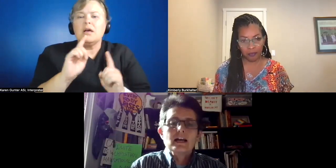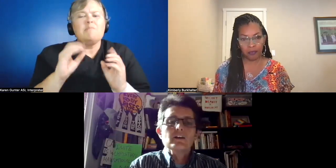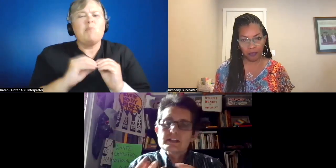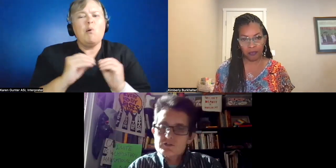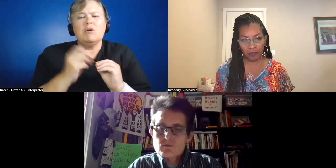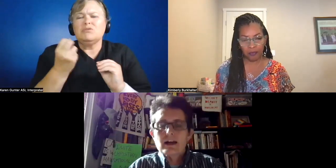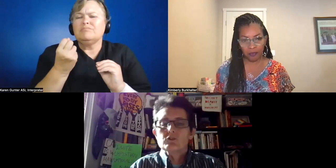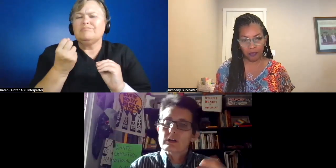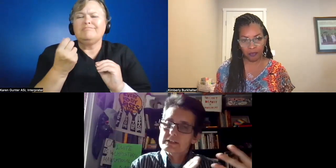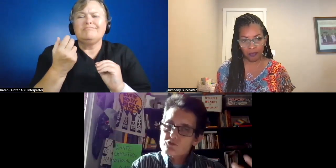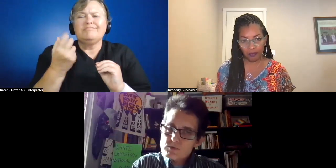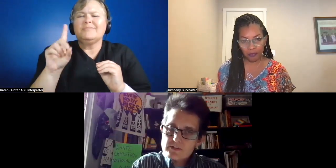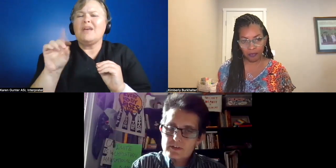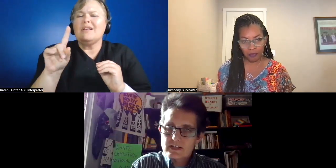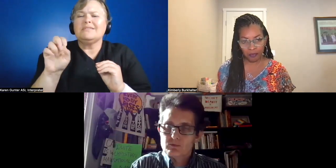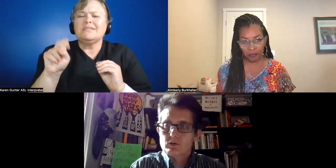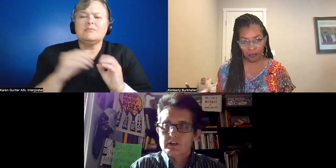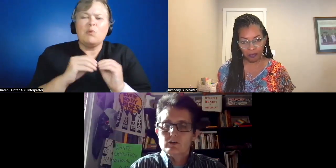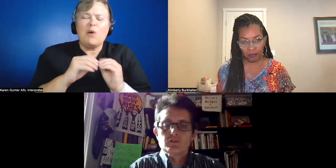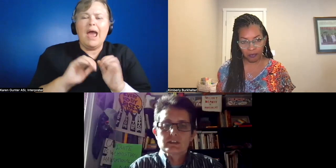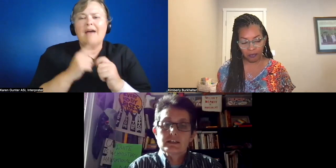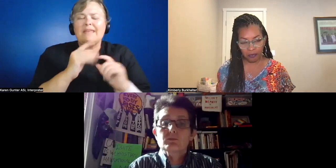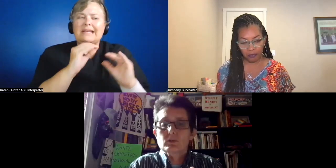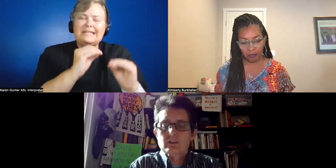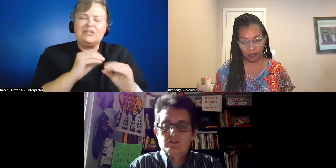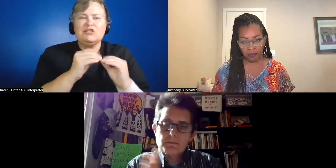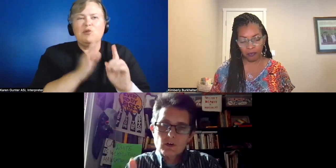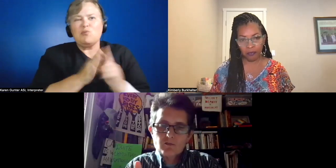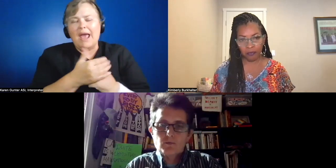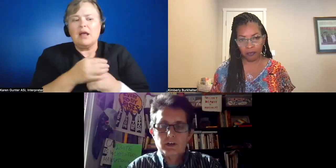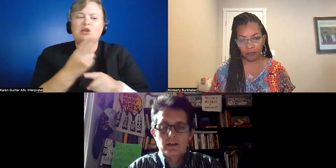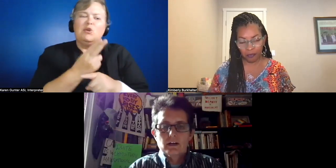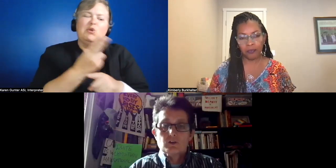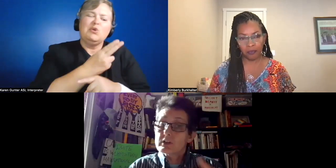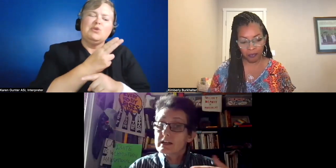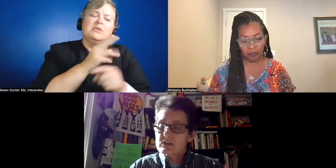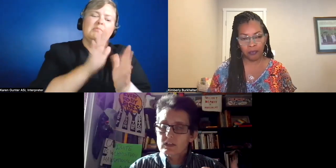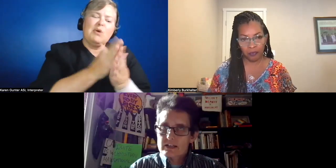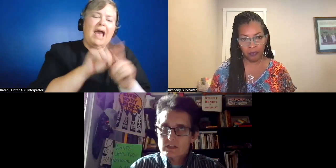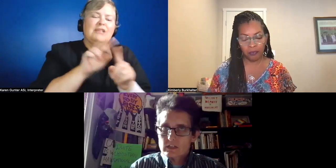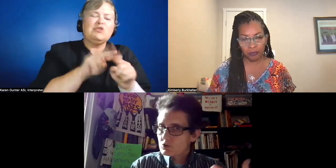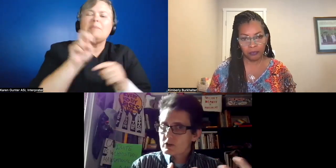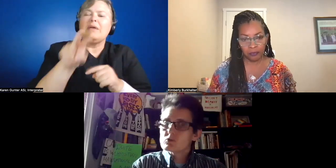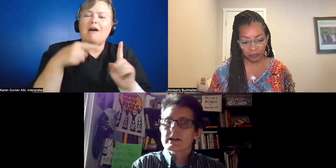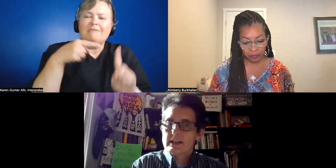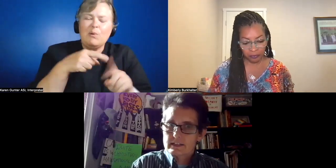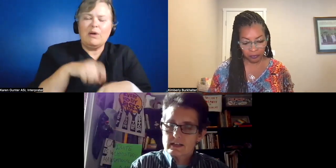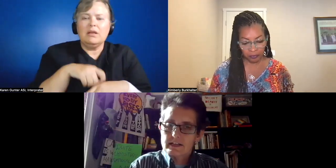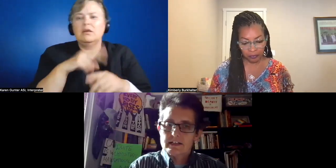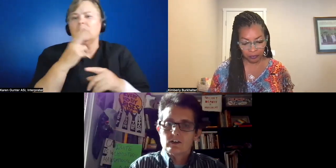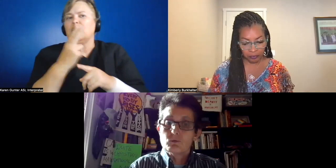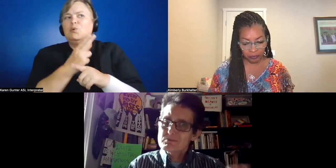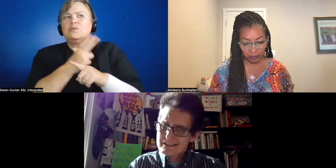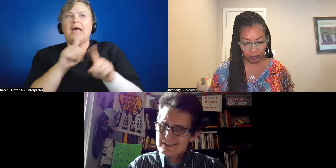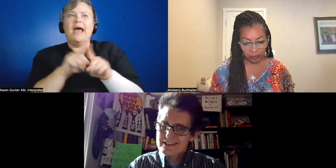on how they teach around or how they teach with the textbook, using the textbook as a jumping off point, using it as a lesson in critical reading,